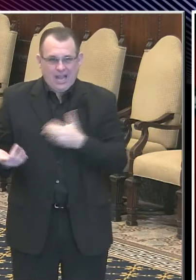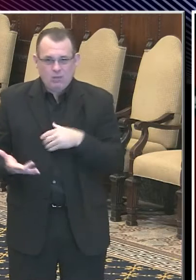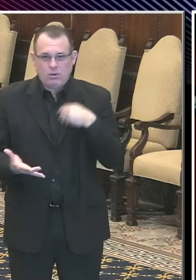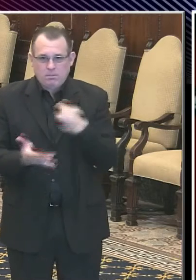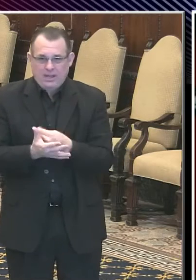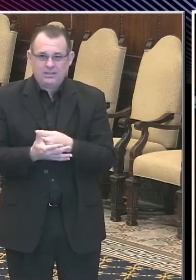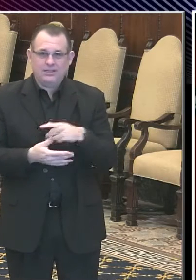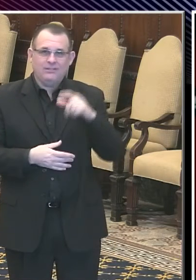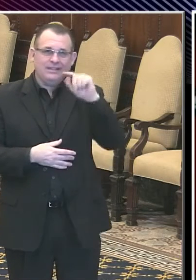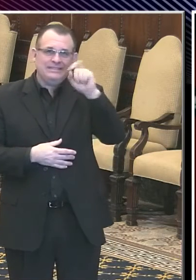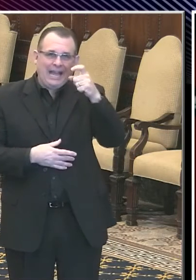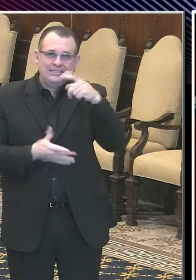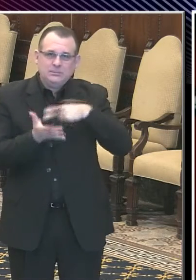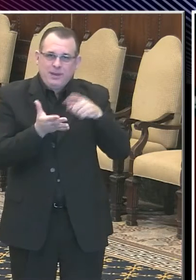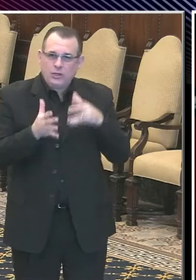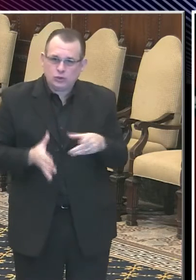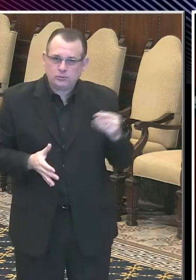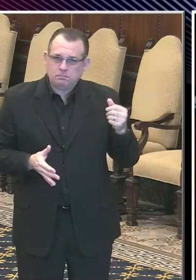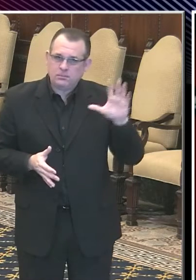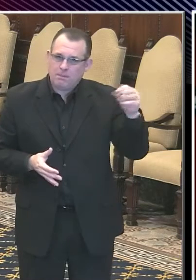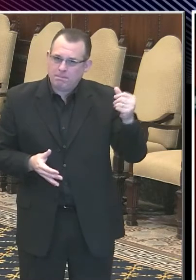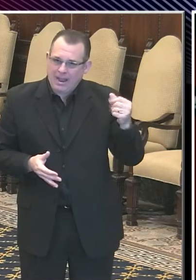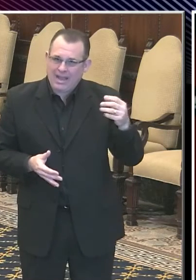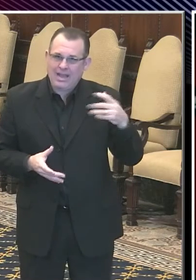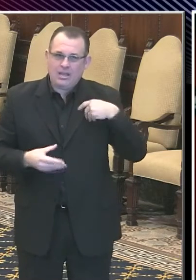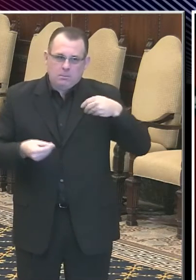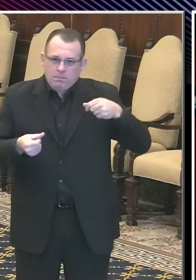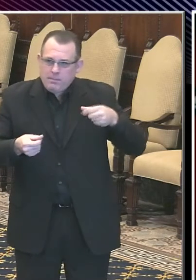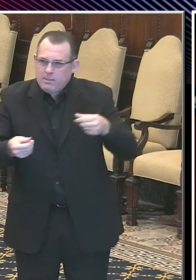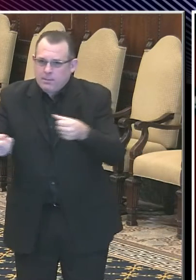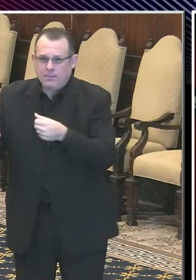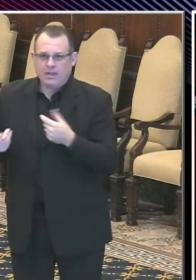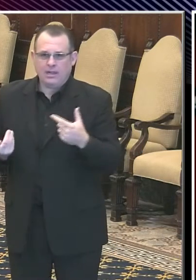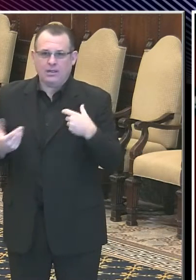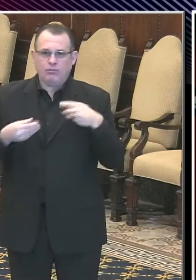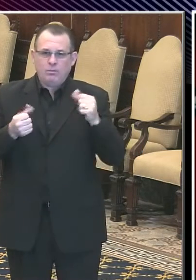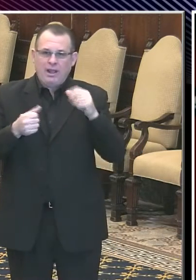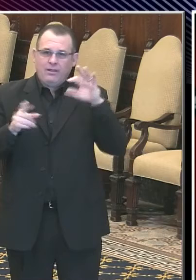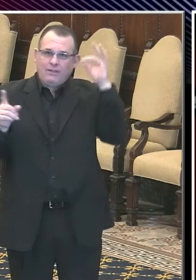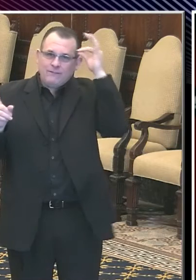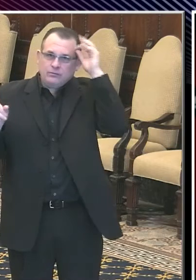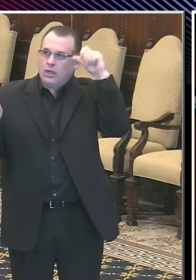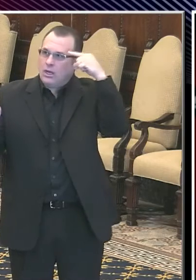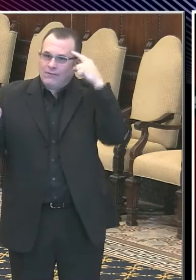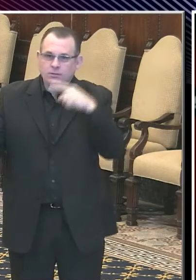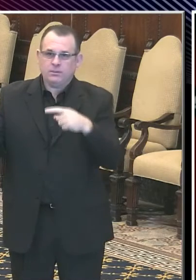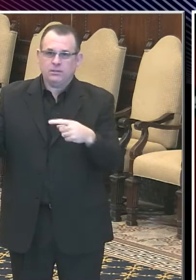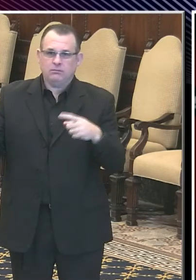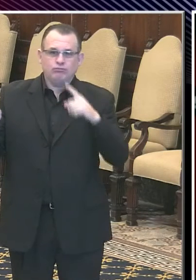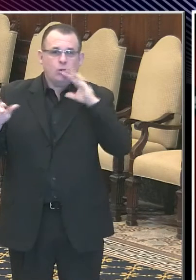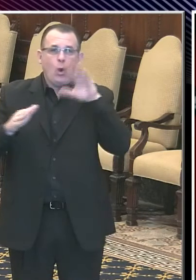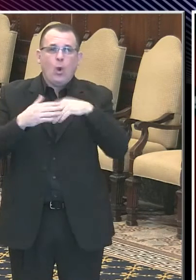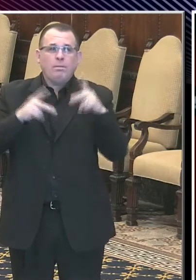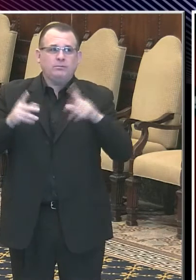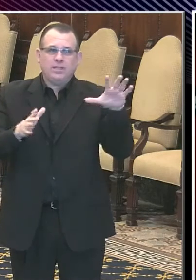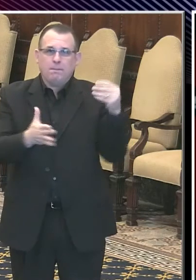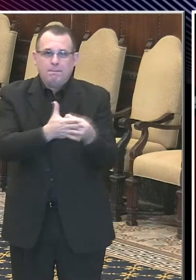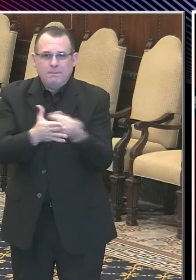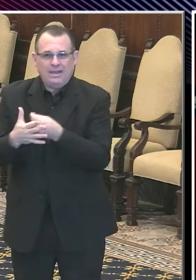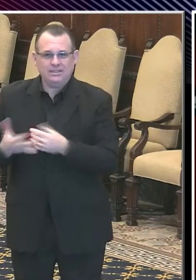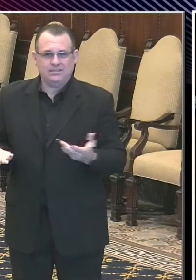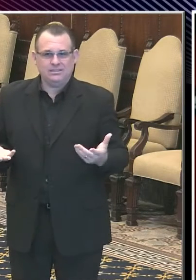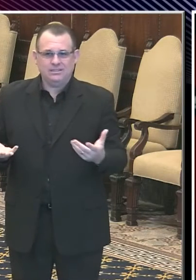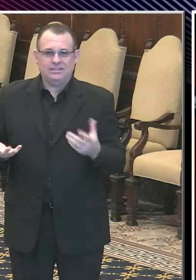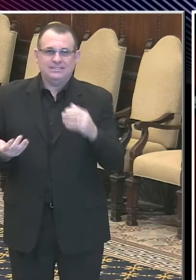money. Our people who pay taxes in the city pay taxes to the federal government. It's all the citizens' money. It's not his. It's not like the king in